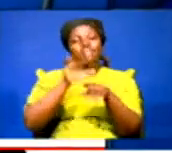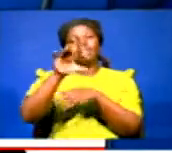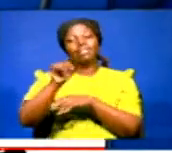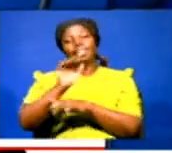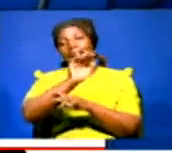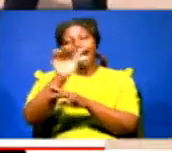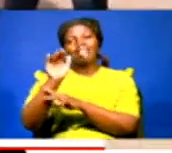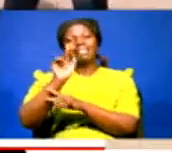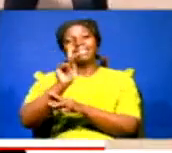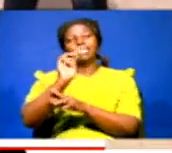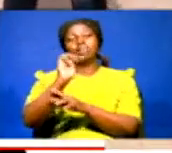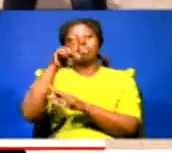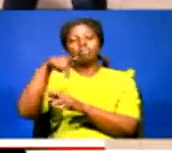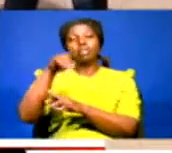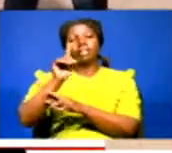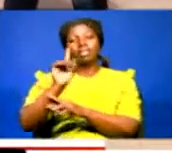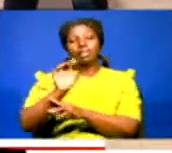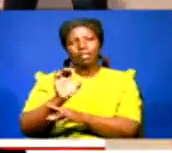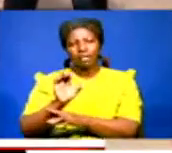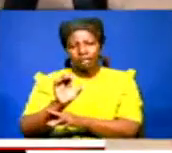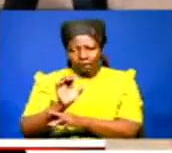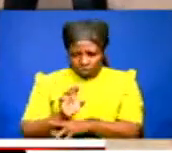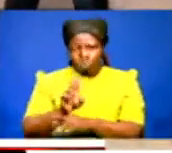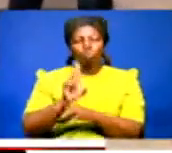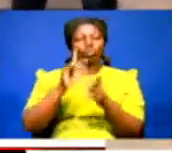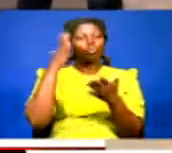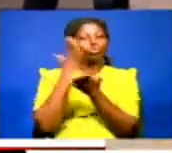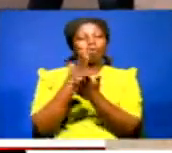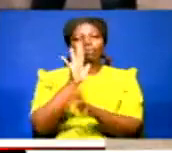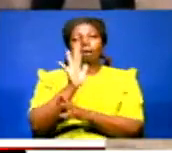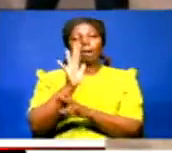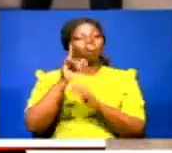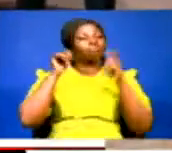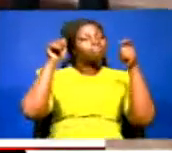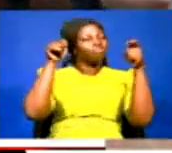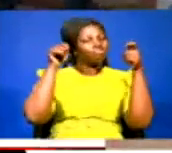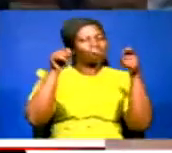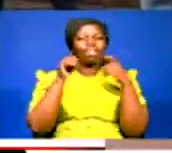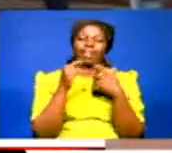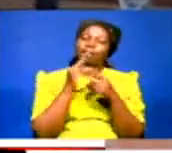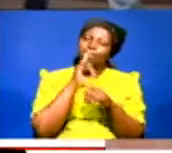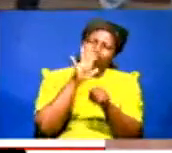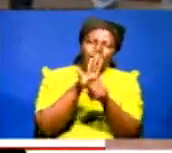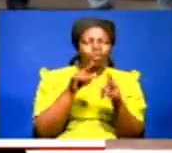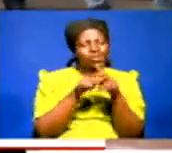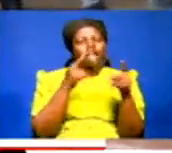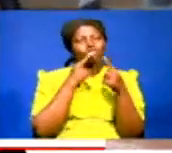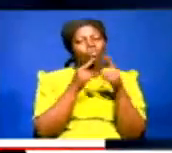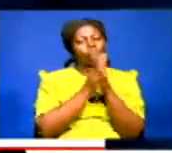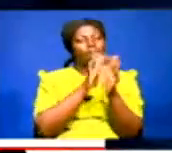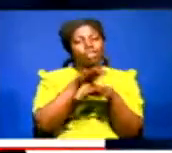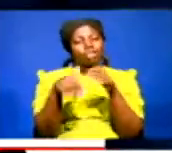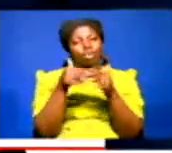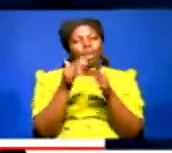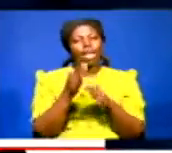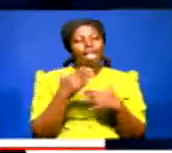and Dentist Union to call off its planned industrial action, promising to initiate dialogue with all healthcare workers' unions.